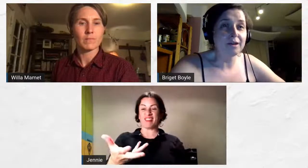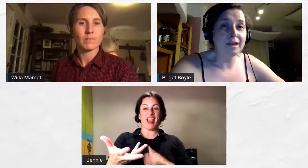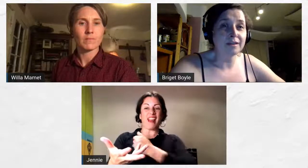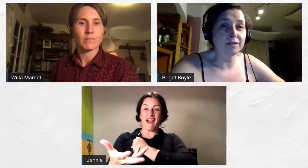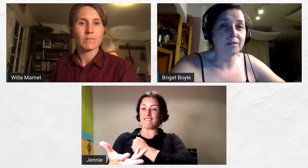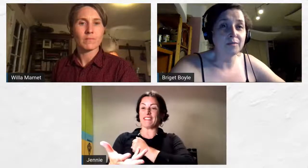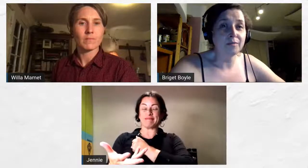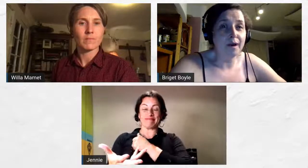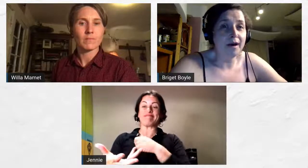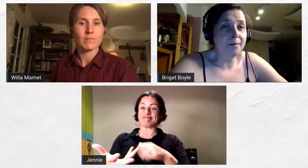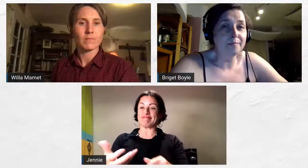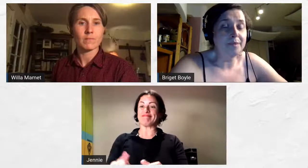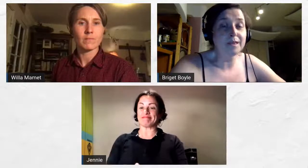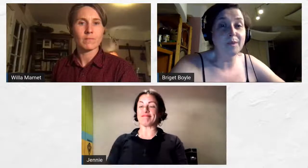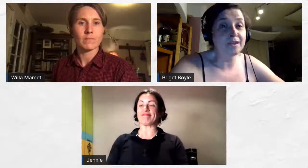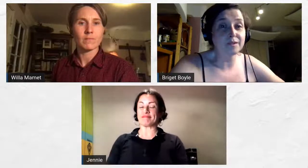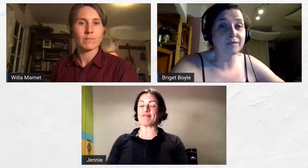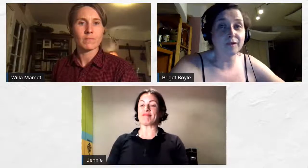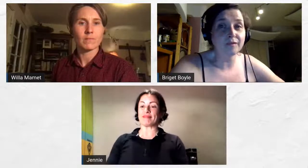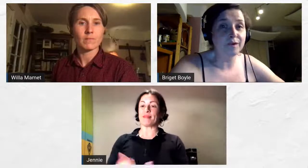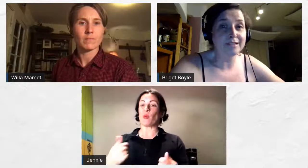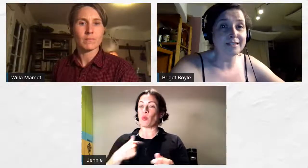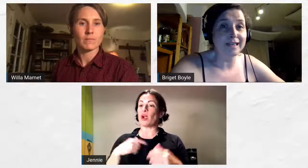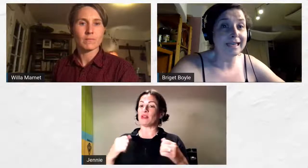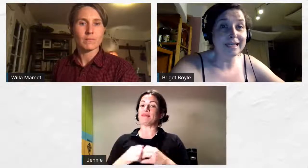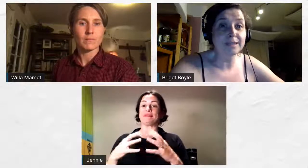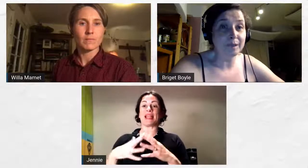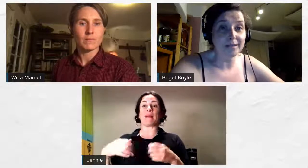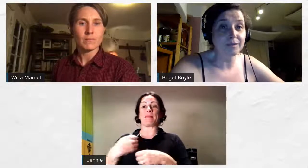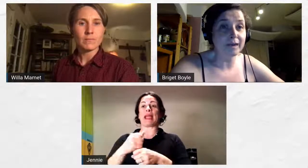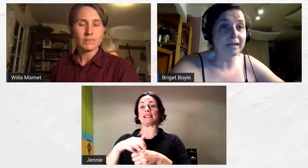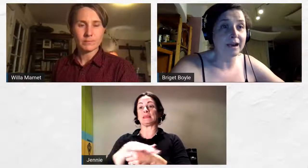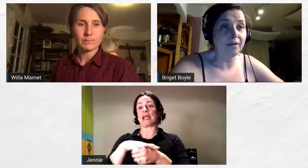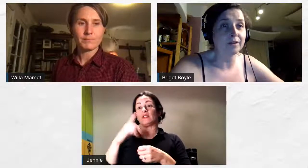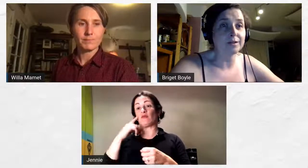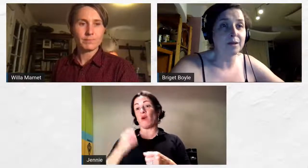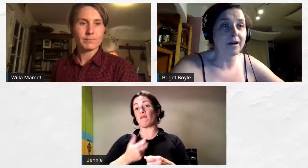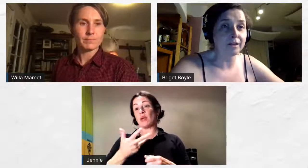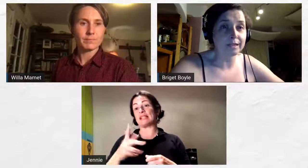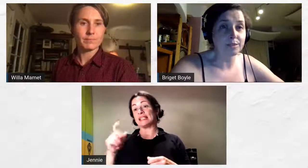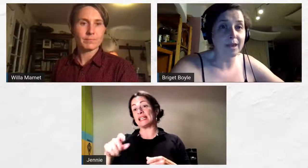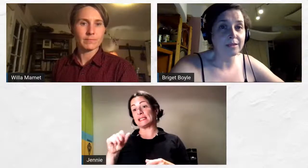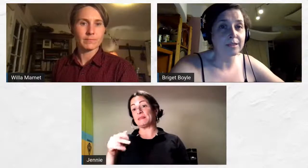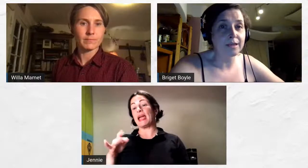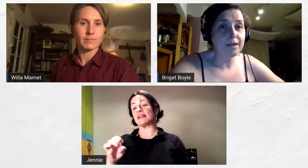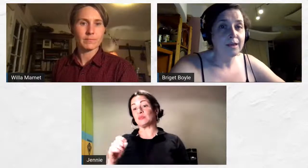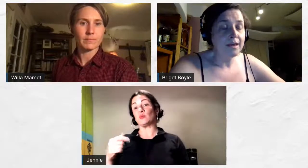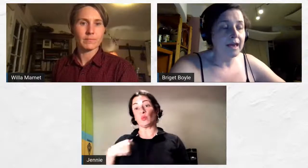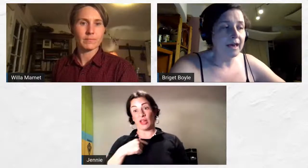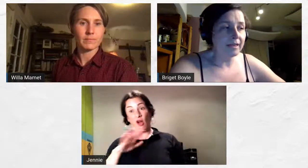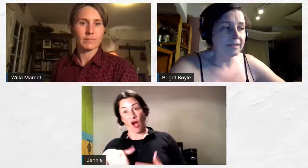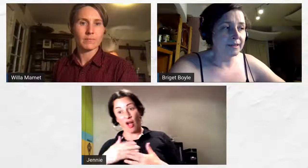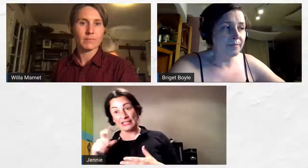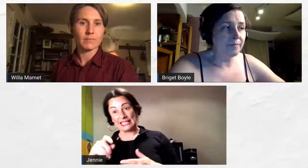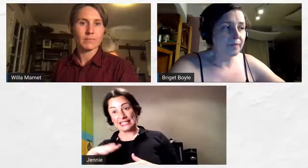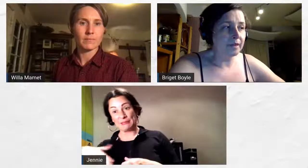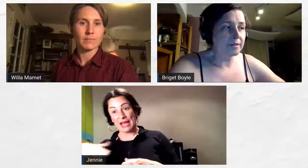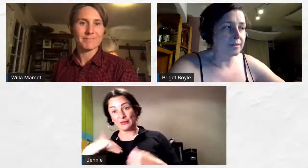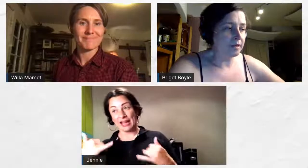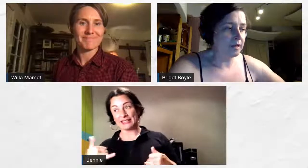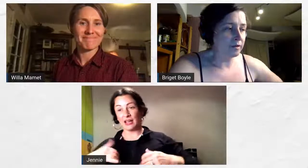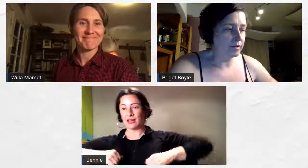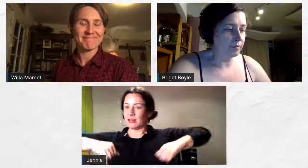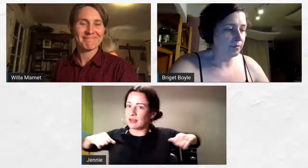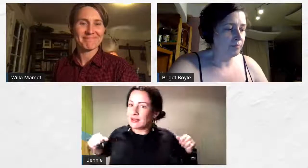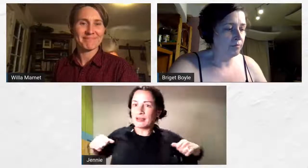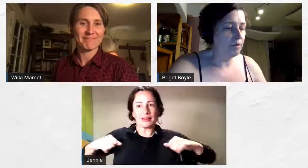are doing it to make space for voices that need space right now, because we all need space. And